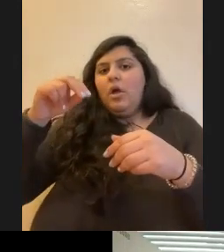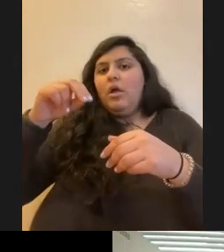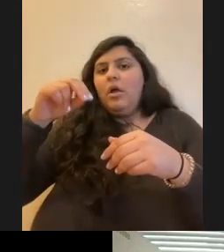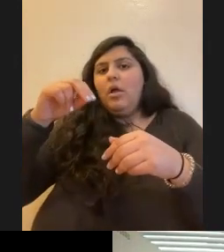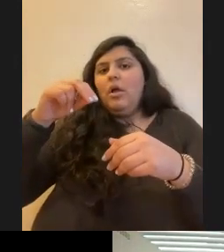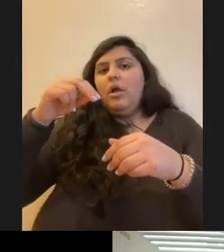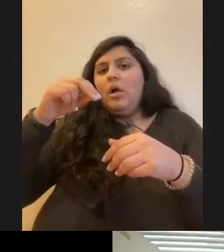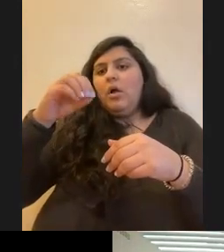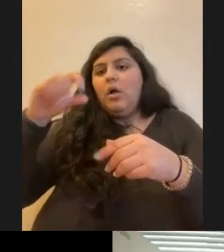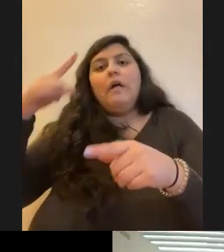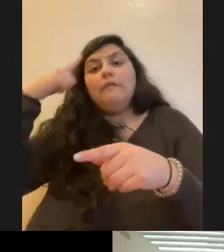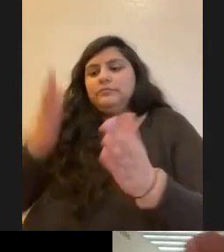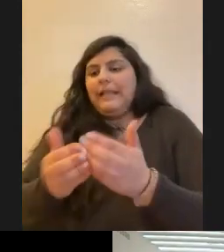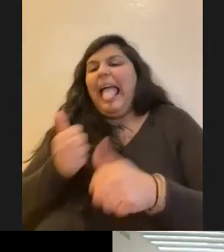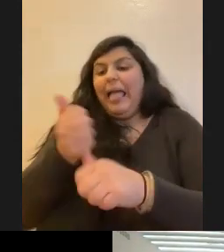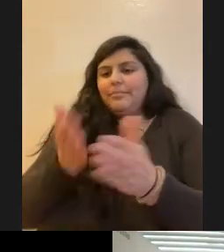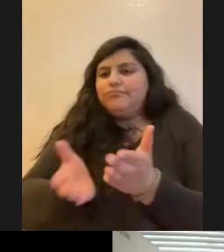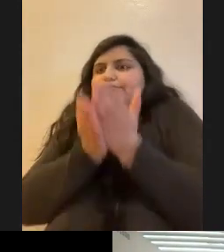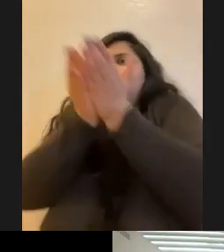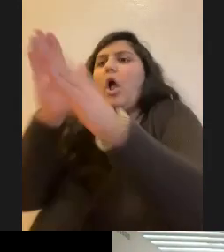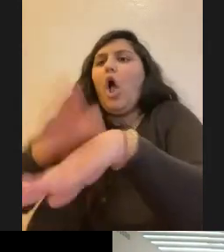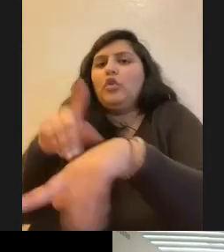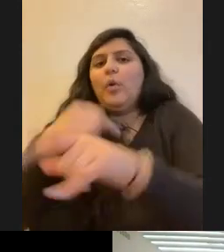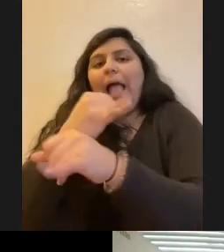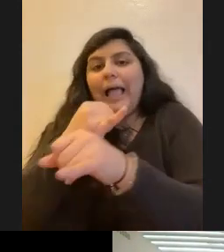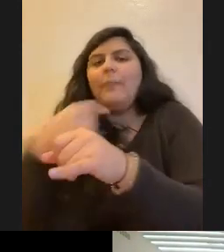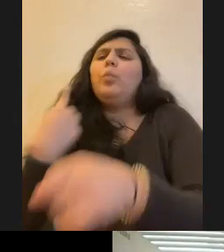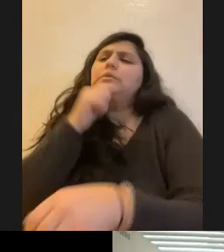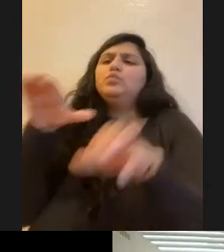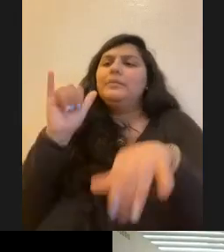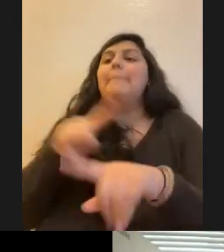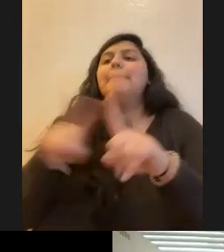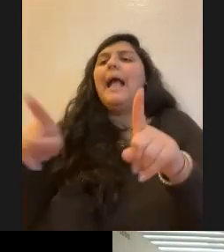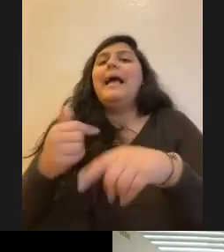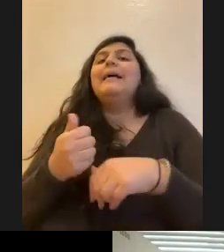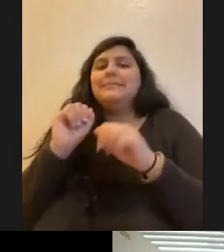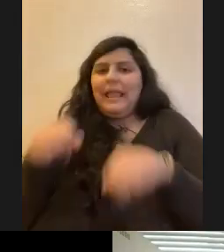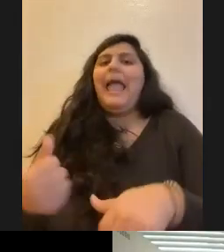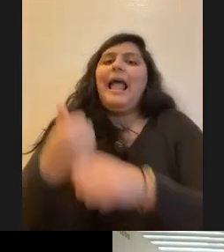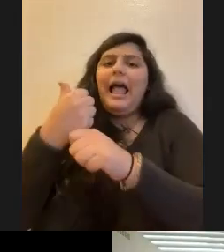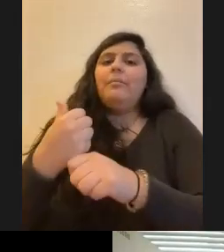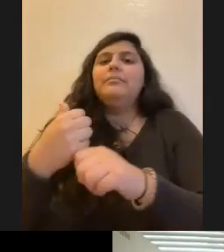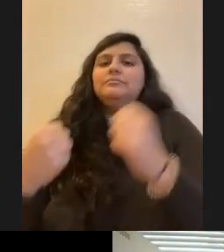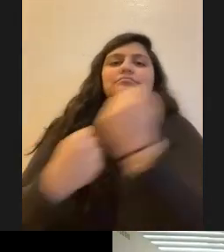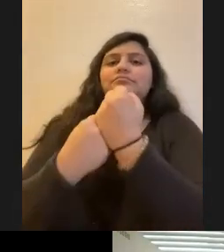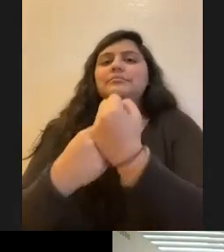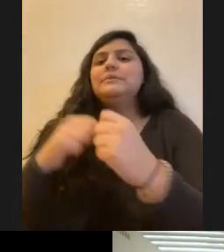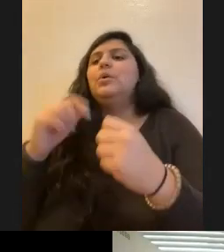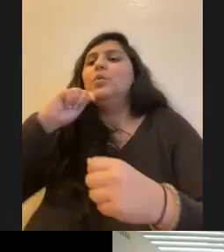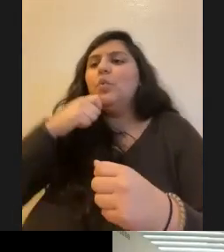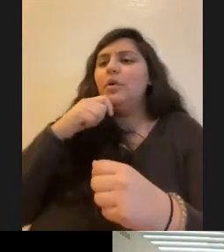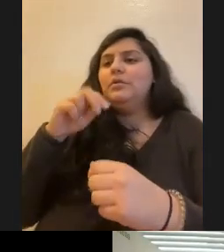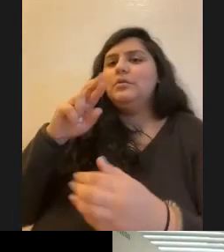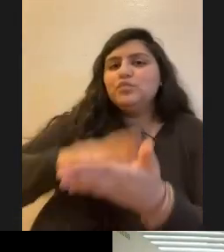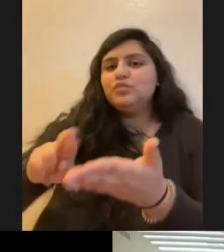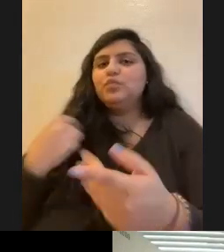We don't do that specifically, but it's been outfitted to do all of these cool plankton work that we do. And that's a bit of a smaller boat, but we also